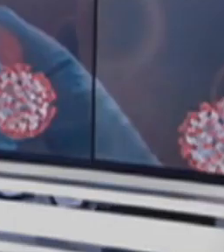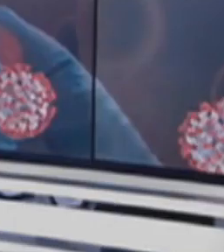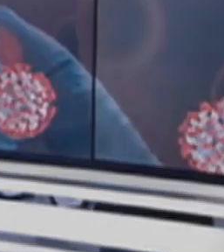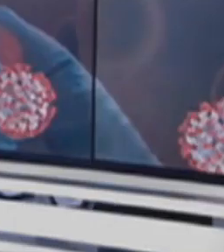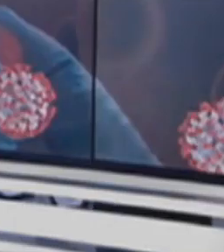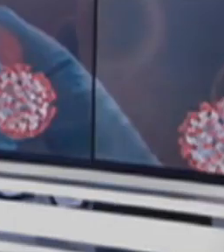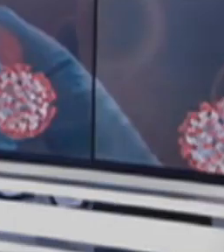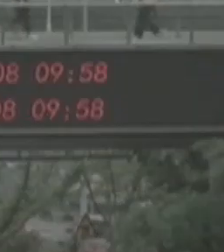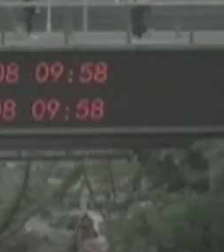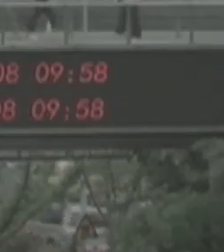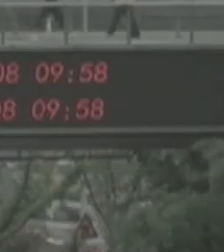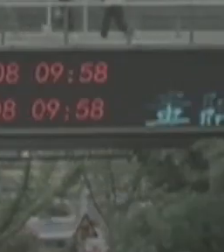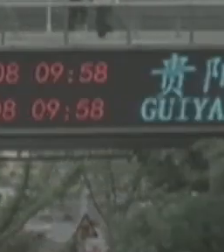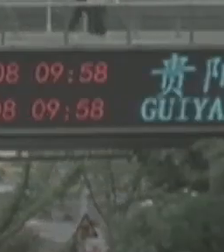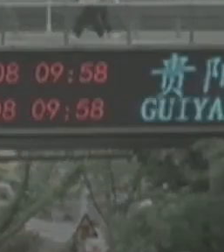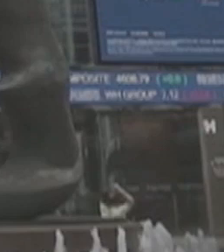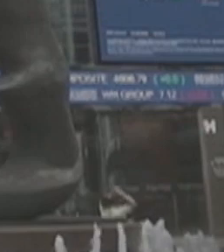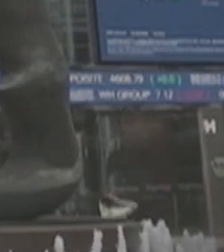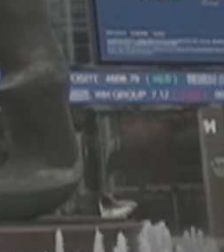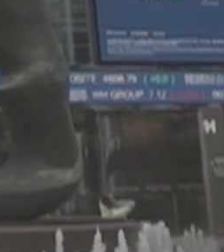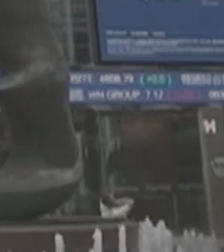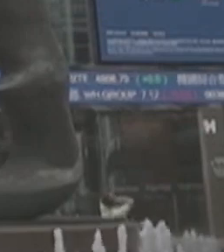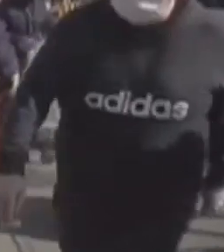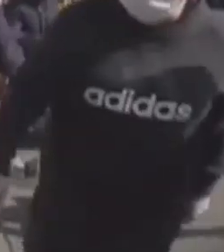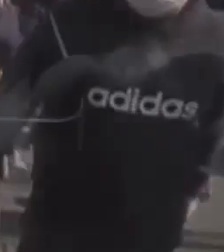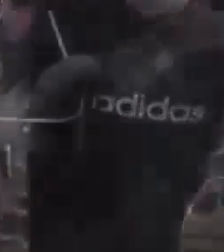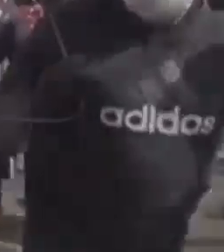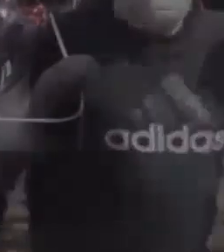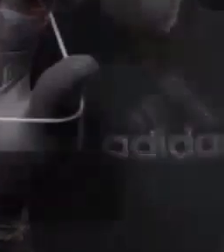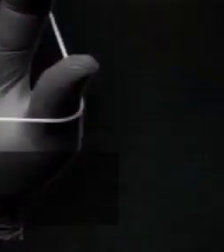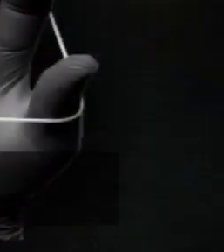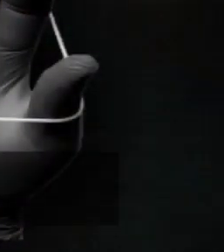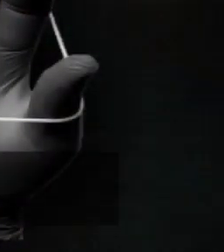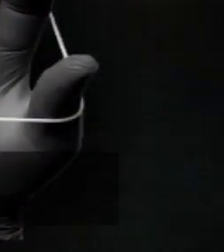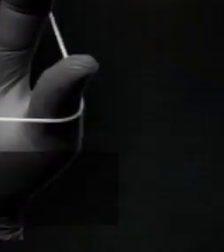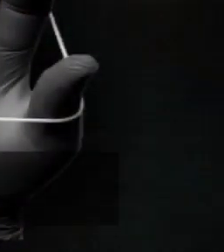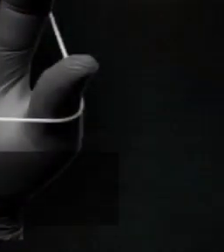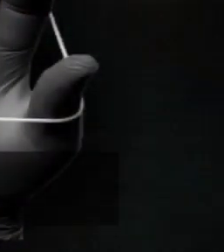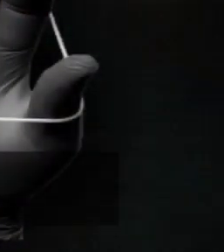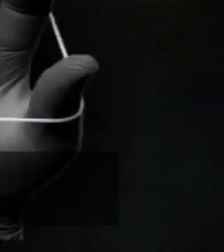Investors were said to be looking forward to better economic performances as economies around the world